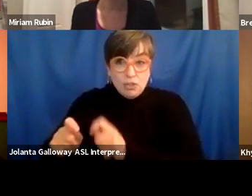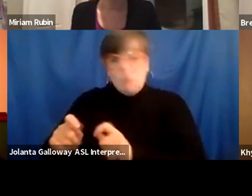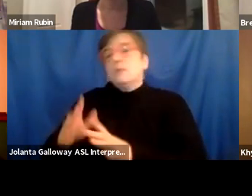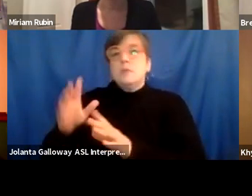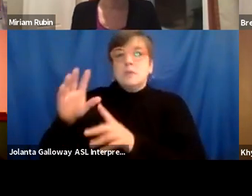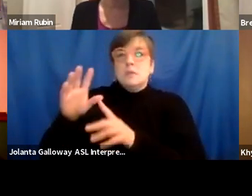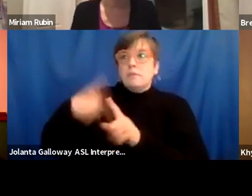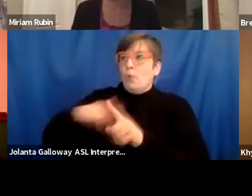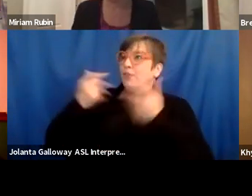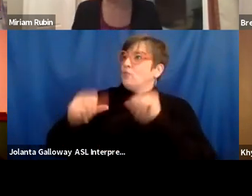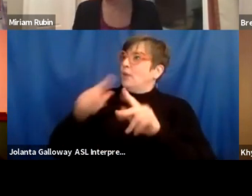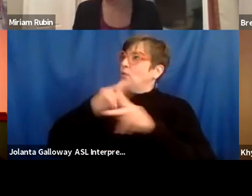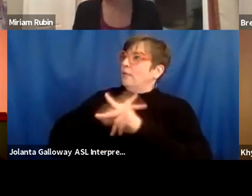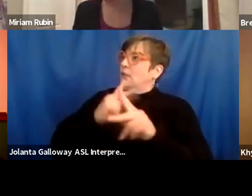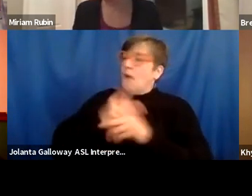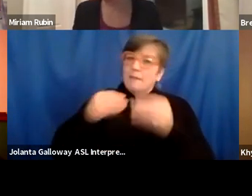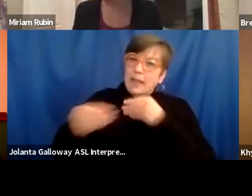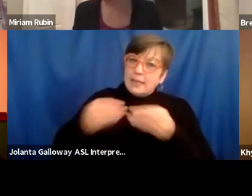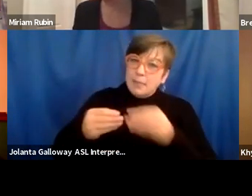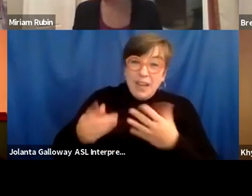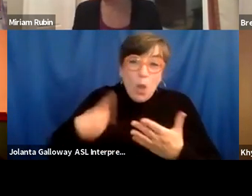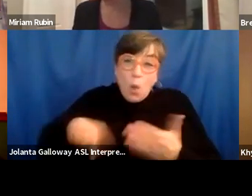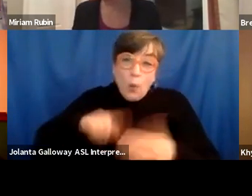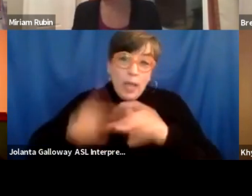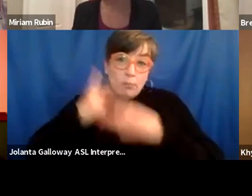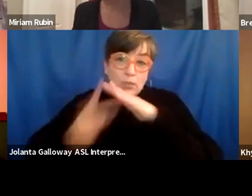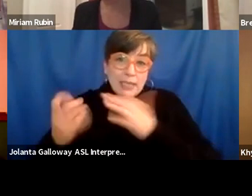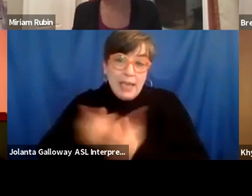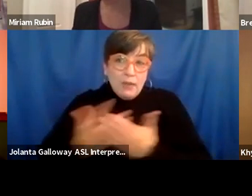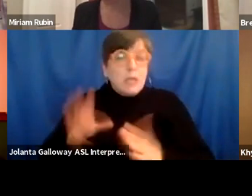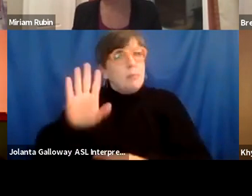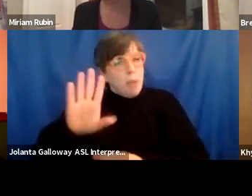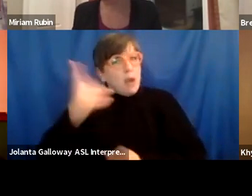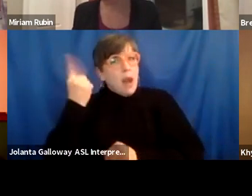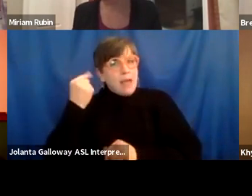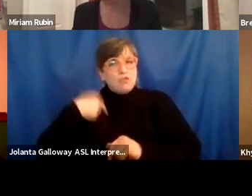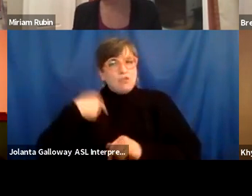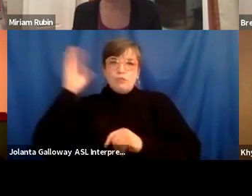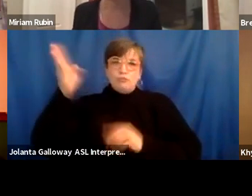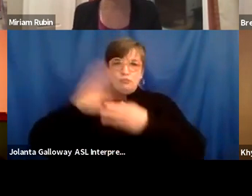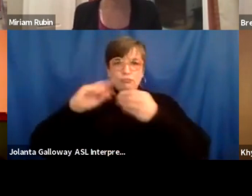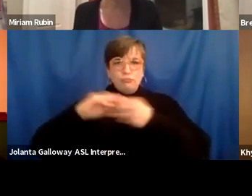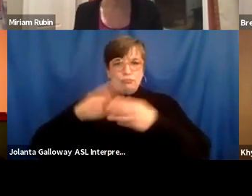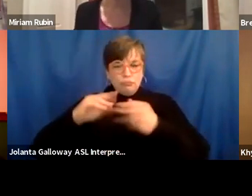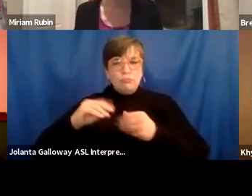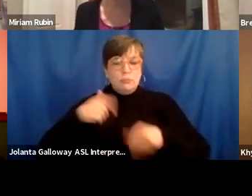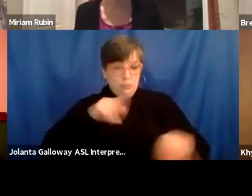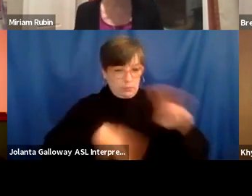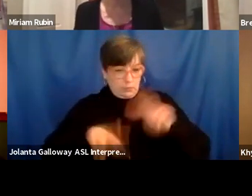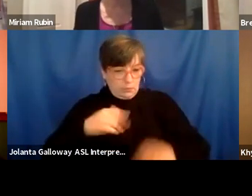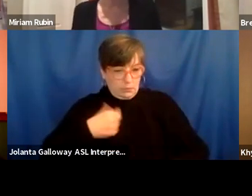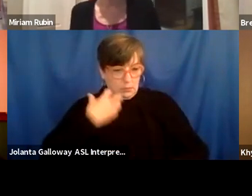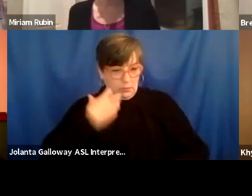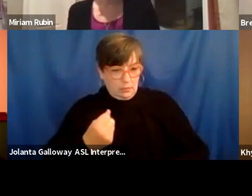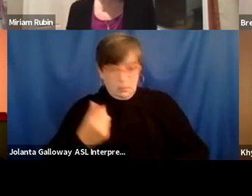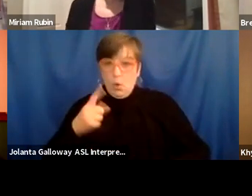deal with what we cannot predict. I think last year when I was presenting the budget, and of course I've reviewed it, like we could not have anticipated what